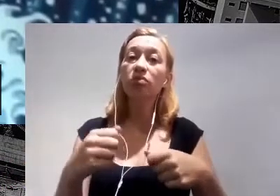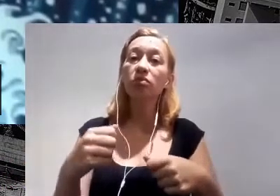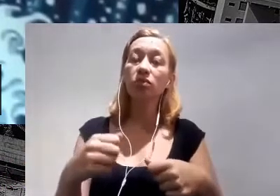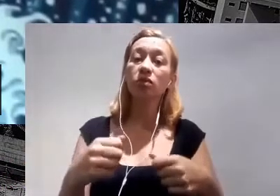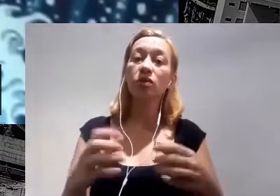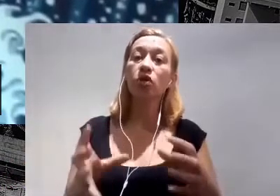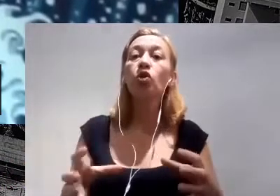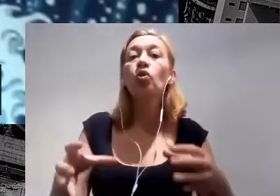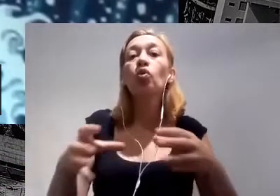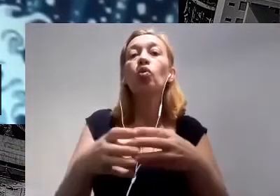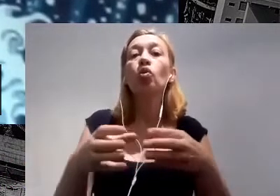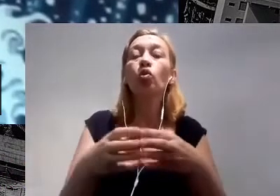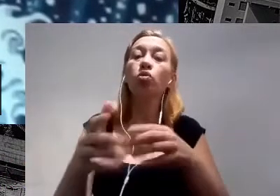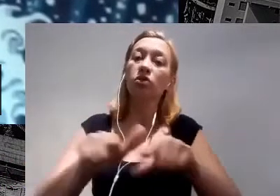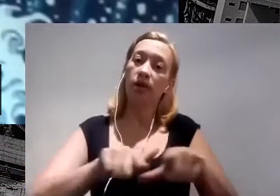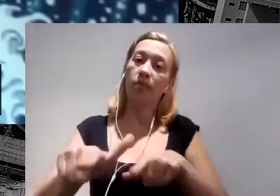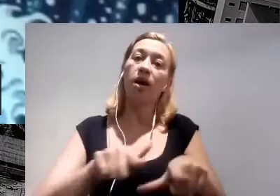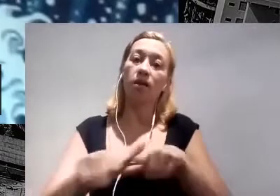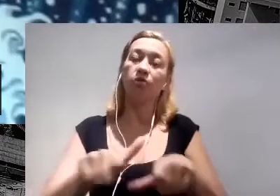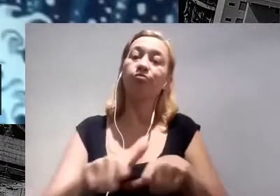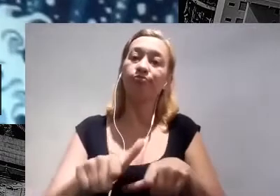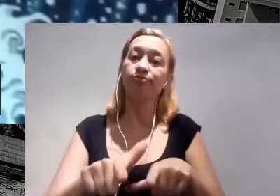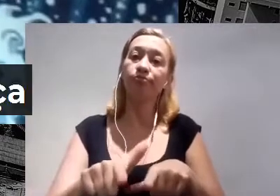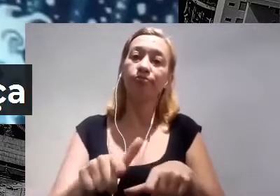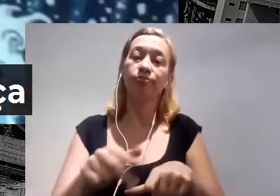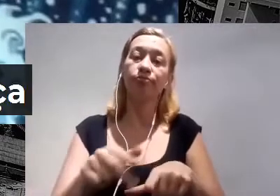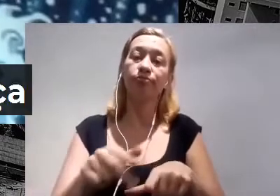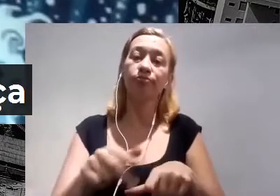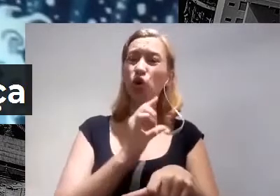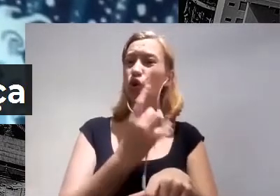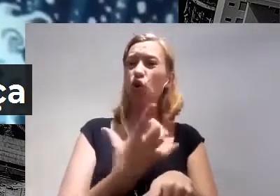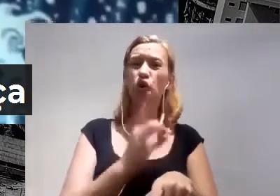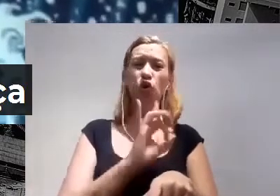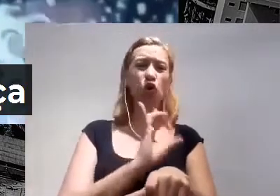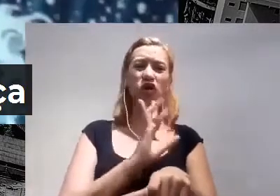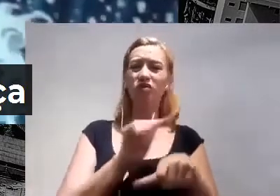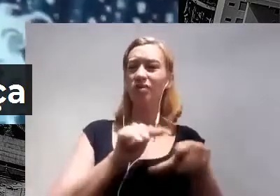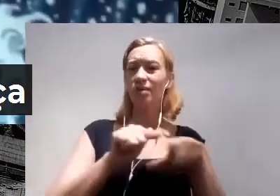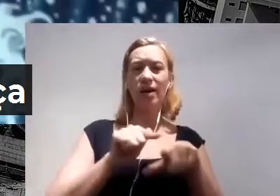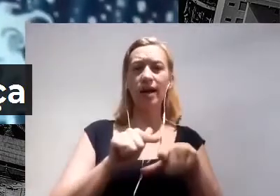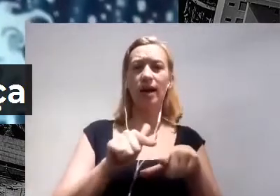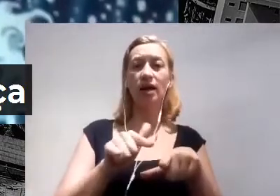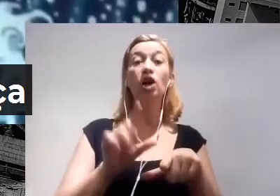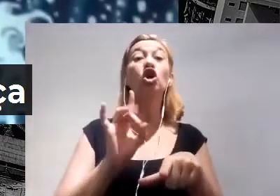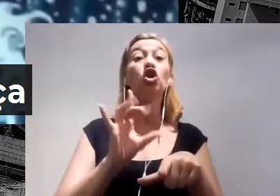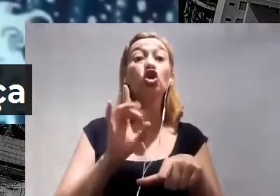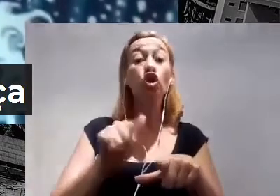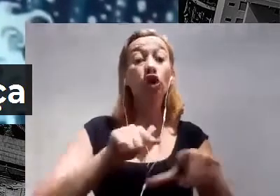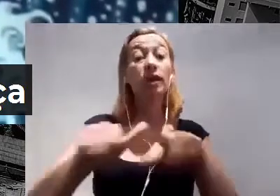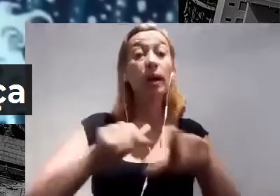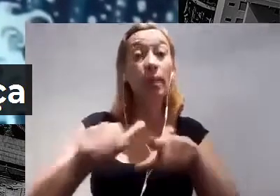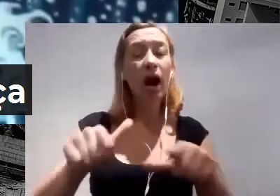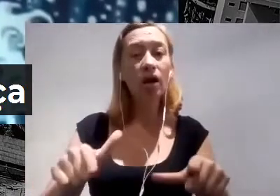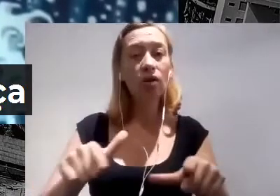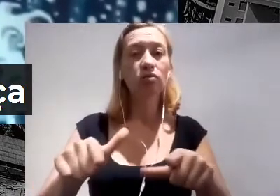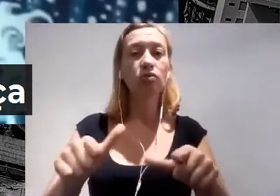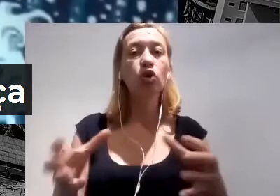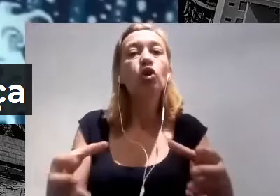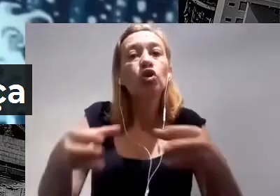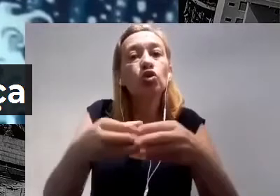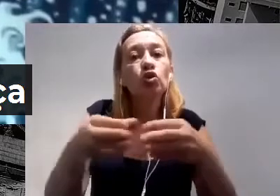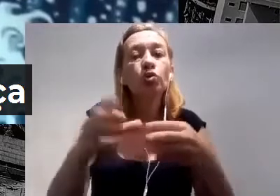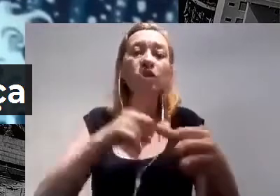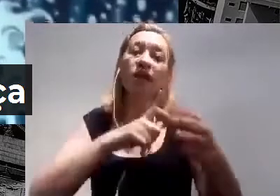by that organization working by itself. So, in order to get to scale for nature-based